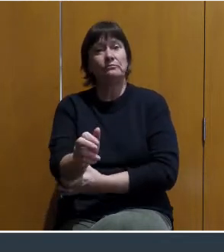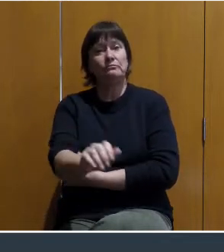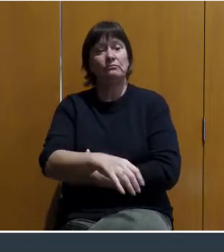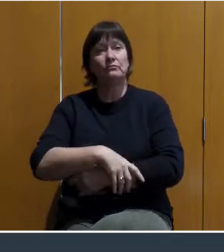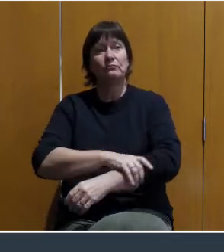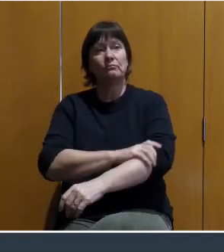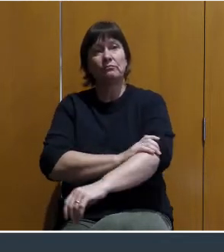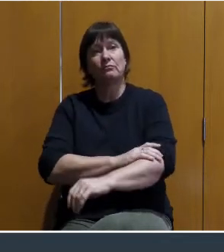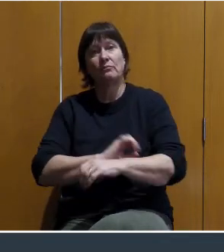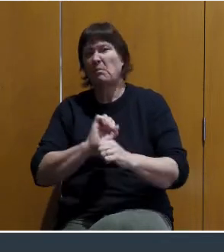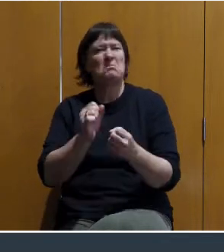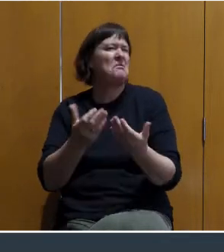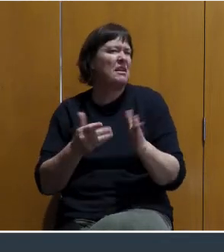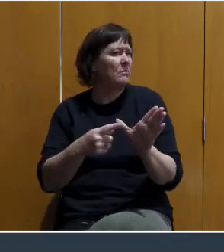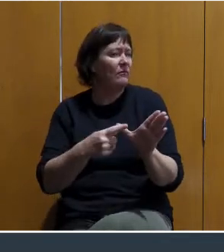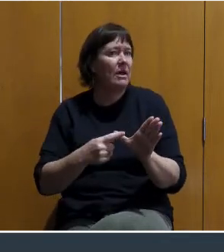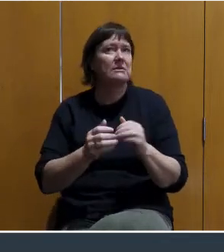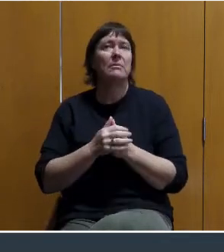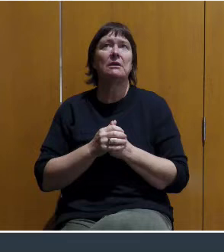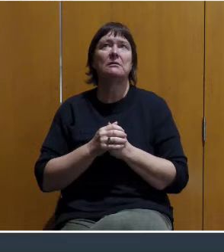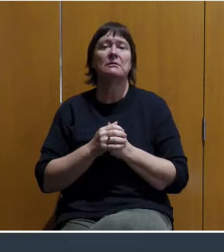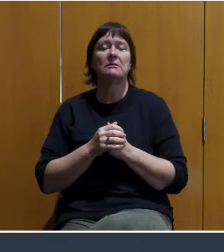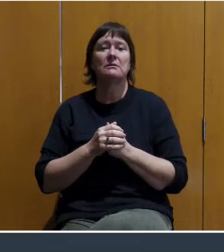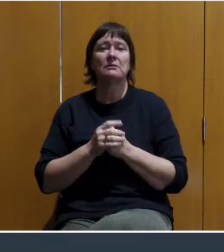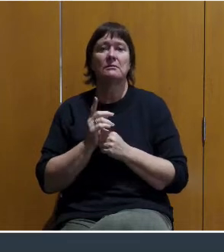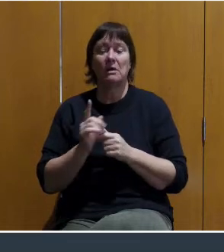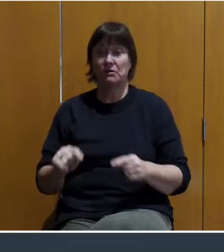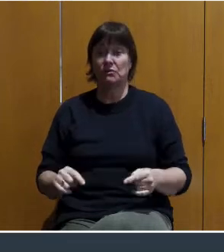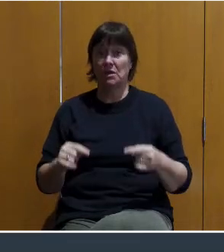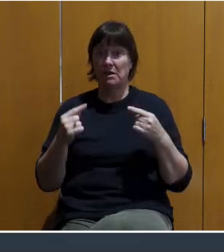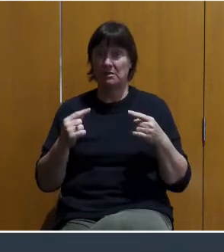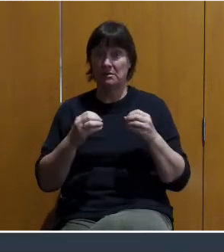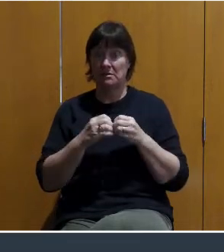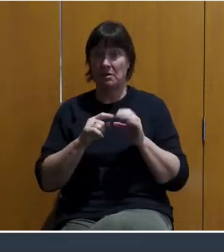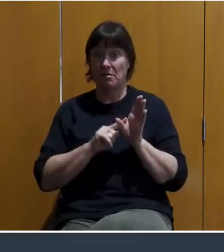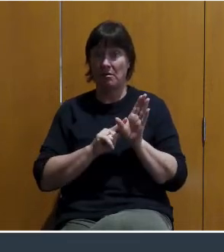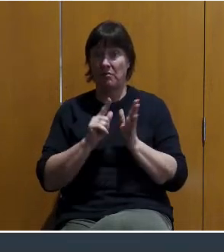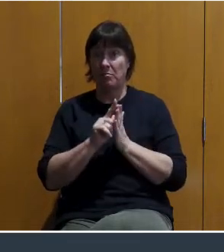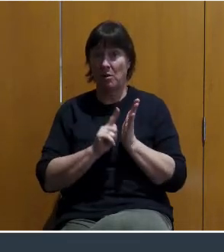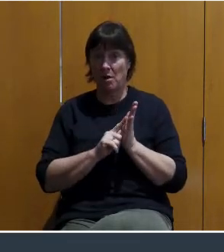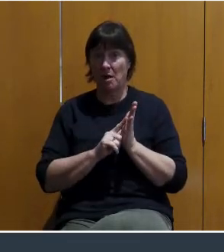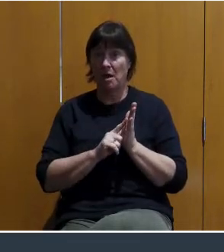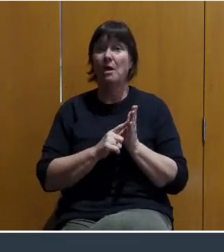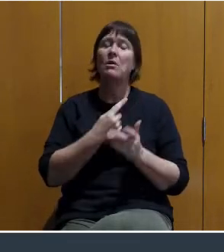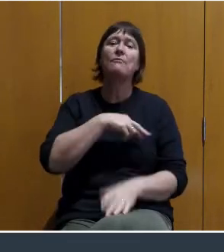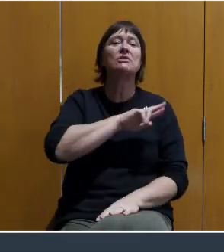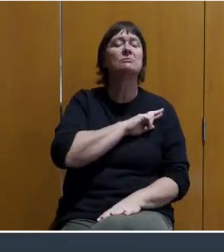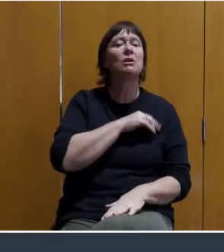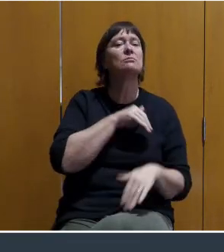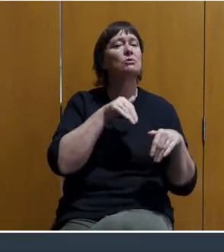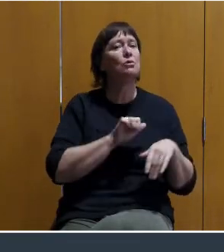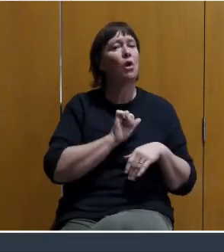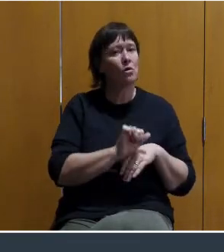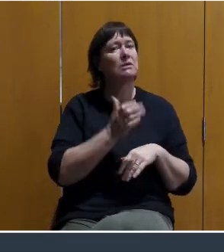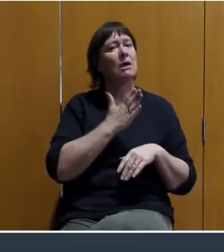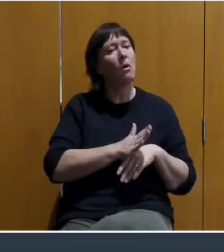provide some kind of advice, one of the, challenges of a bylaw like this is we have responsible dog owners who are looking for